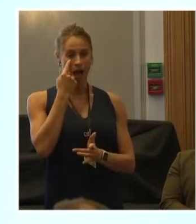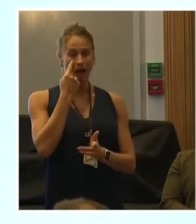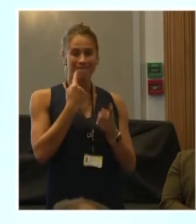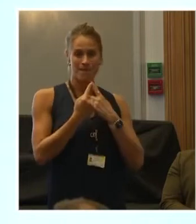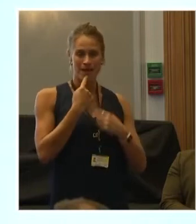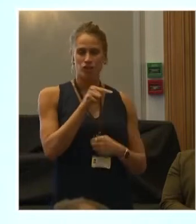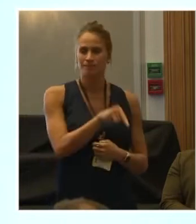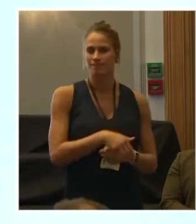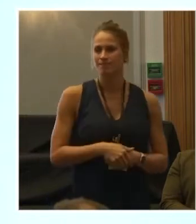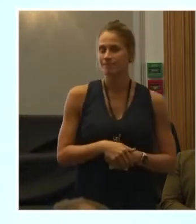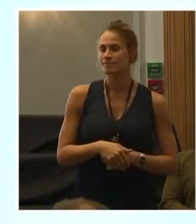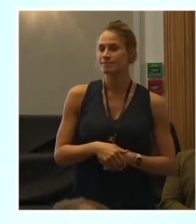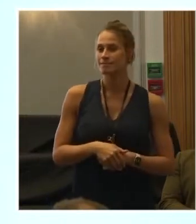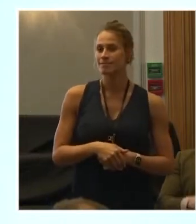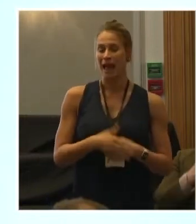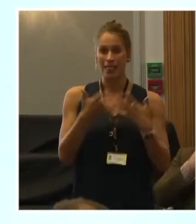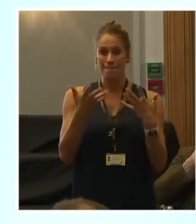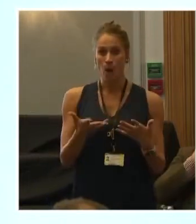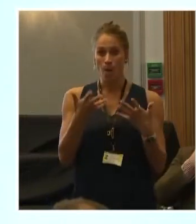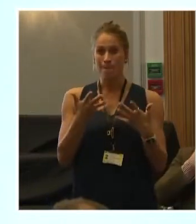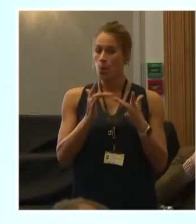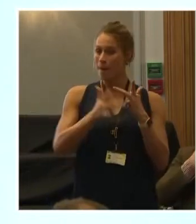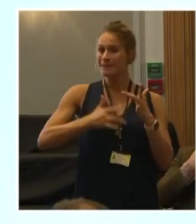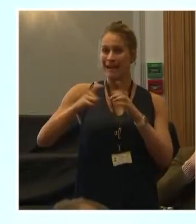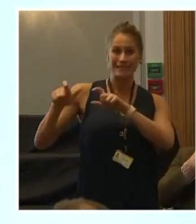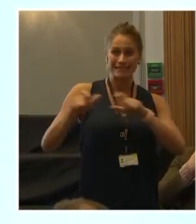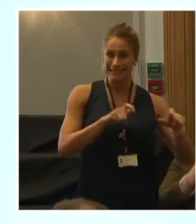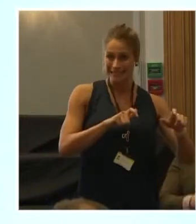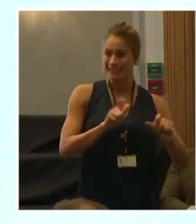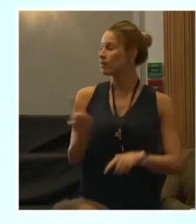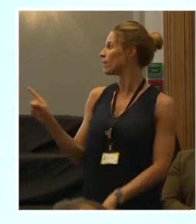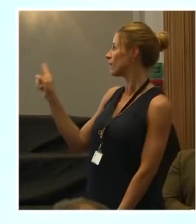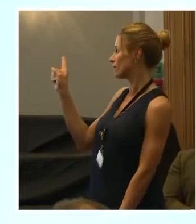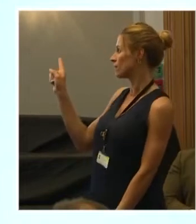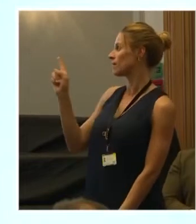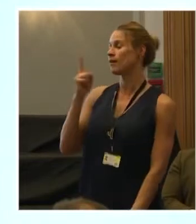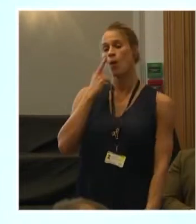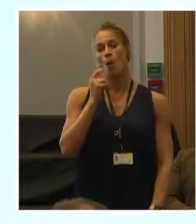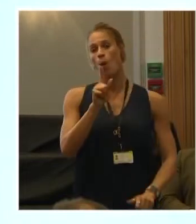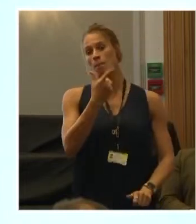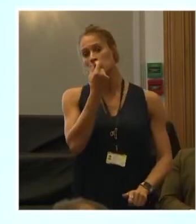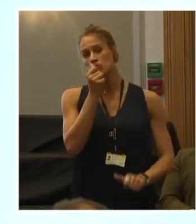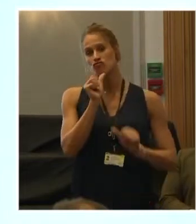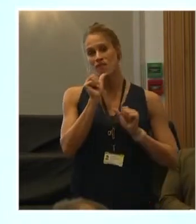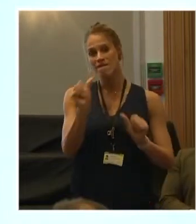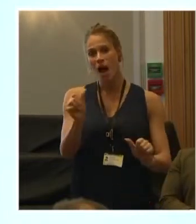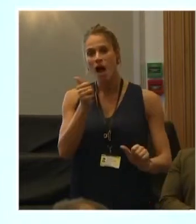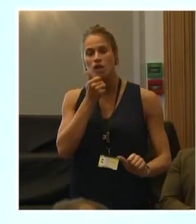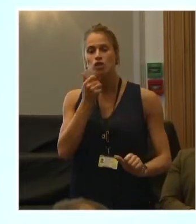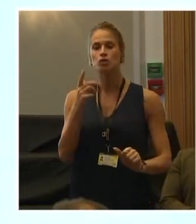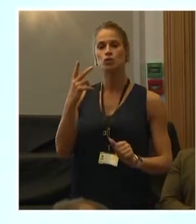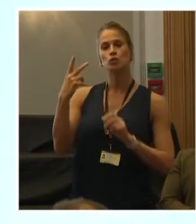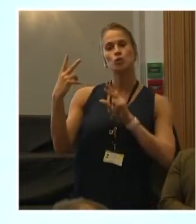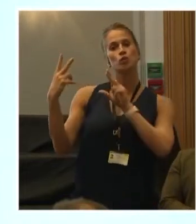webinars and information are available on our current site, retinauk.org.uk, or if you'd prefer to speak to one of our friendly volunteers, the